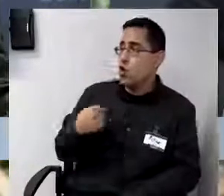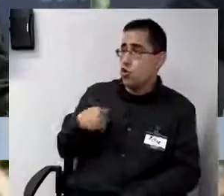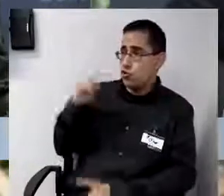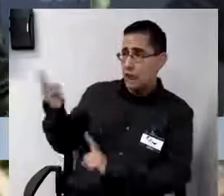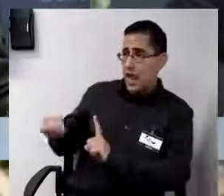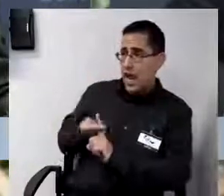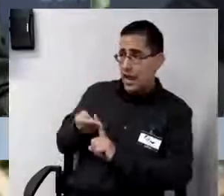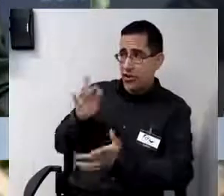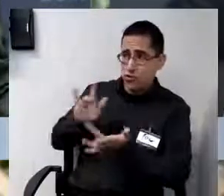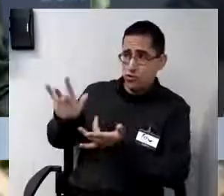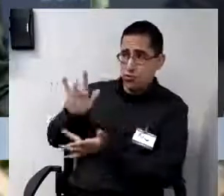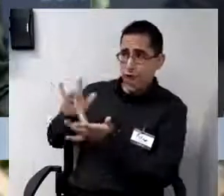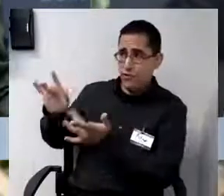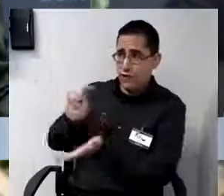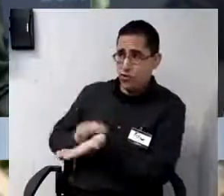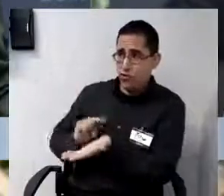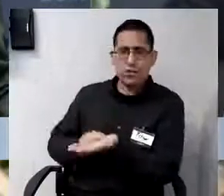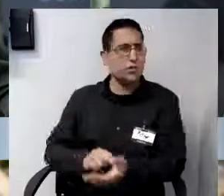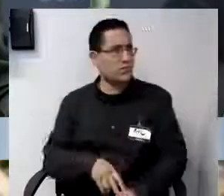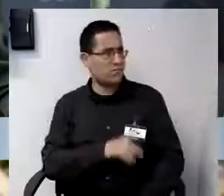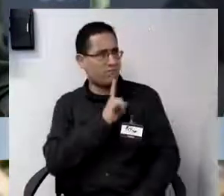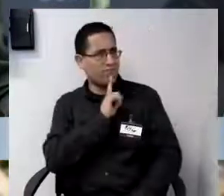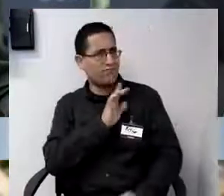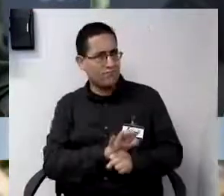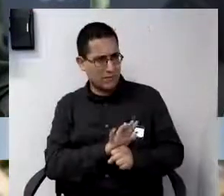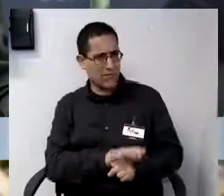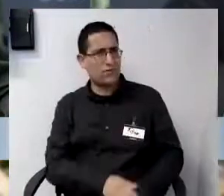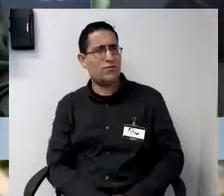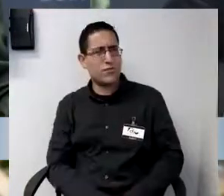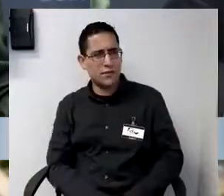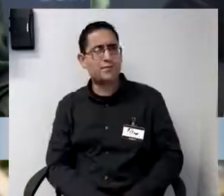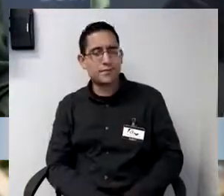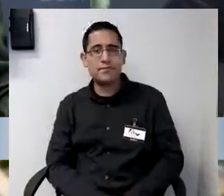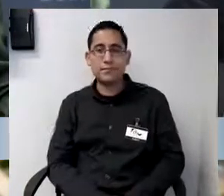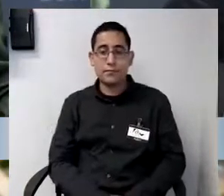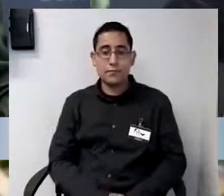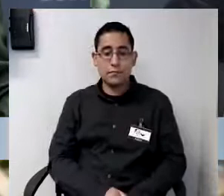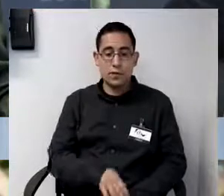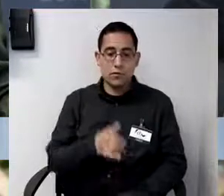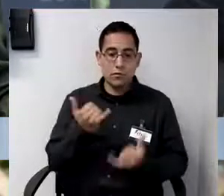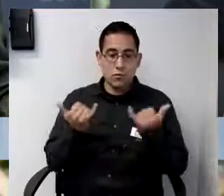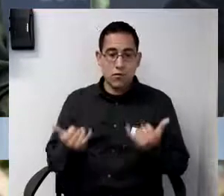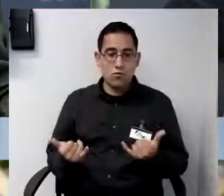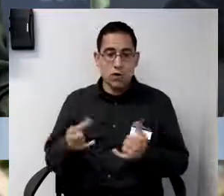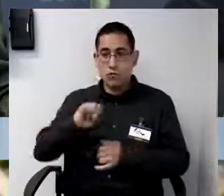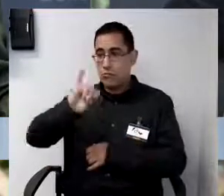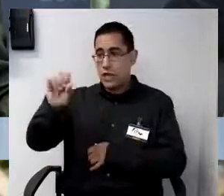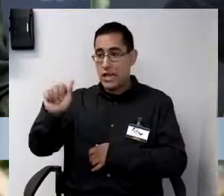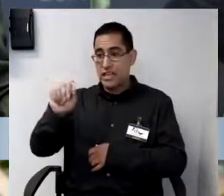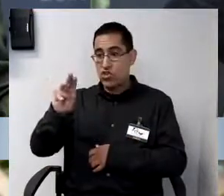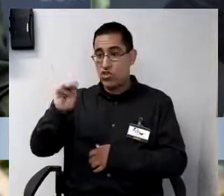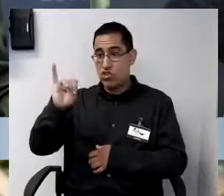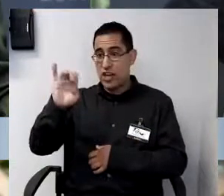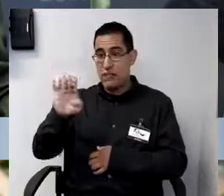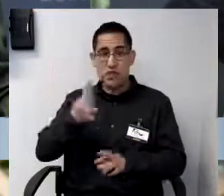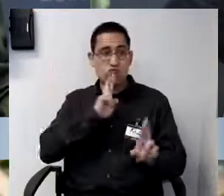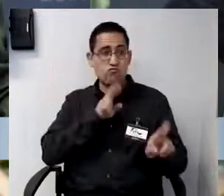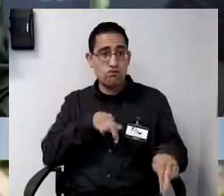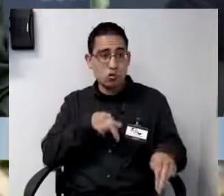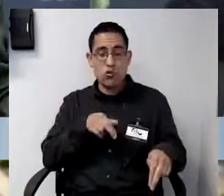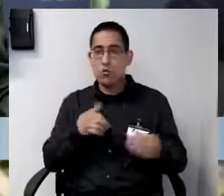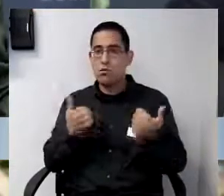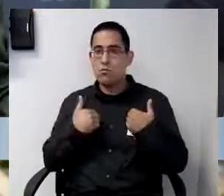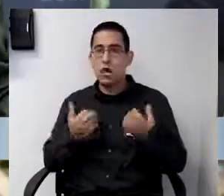nurses? Absolutely. In fact, I think Jamie reported that we may have as many